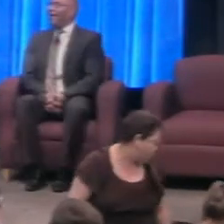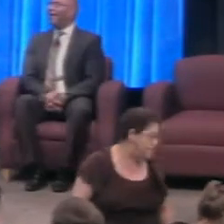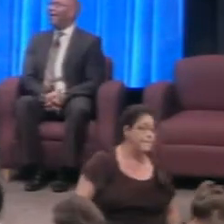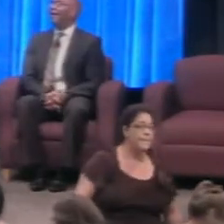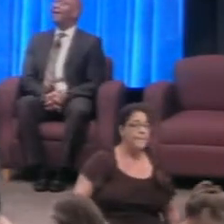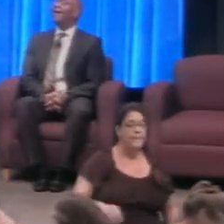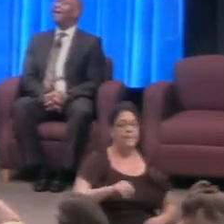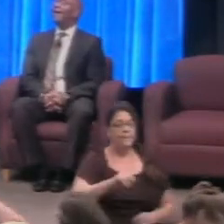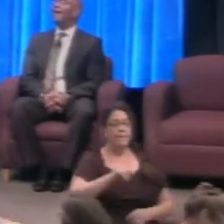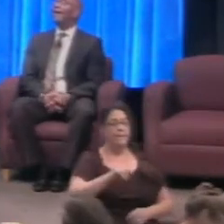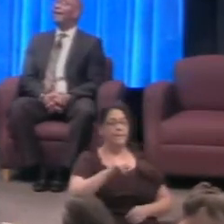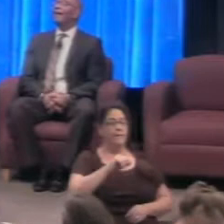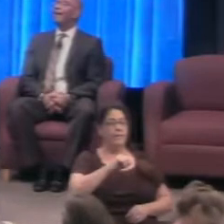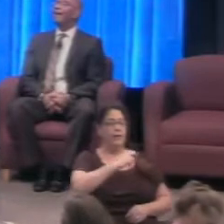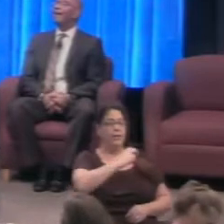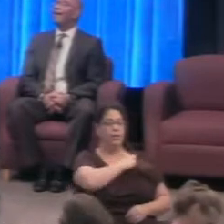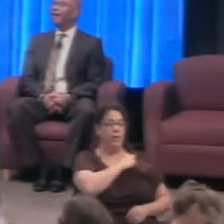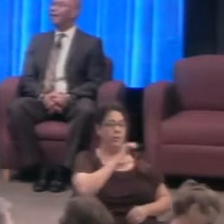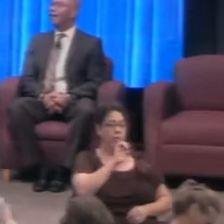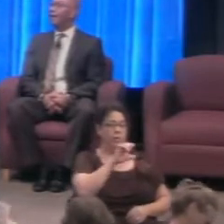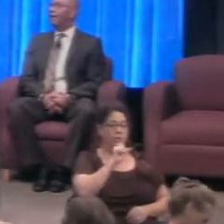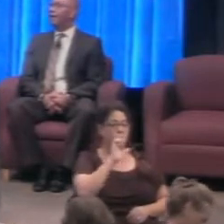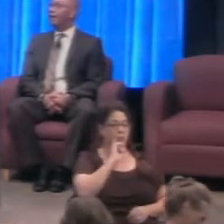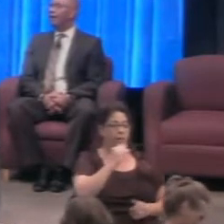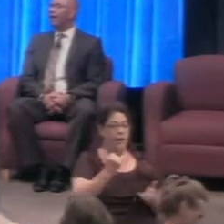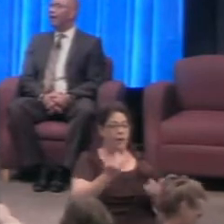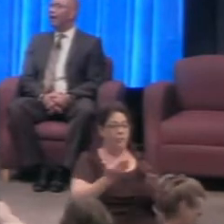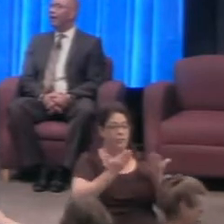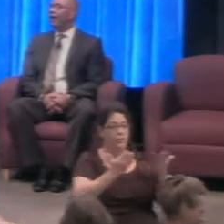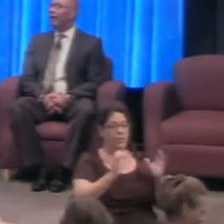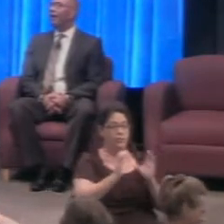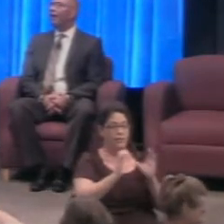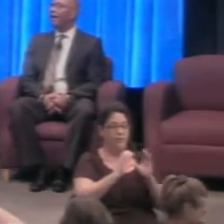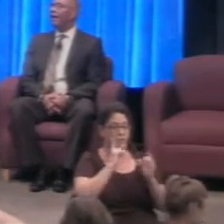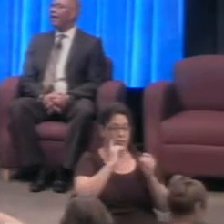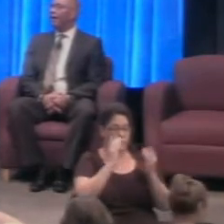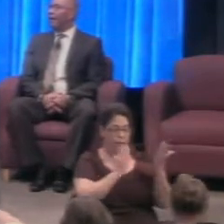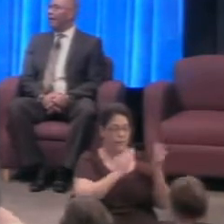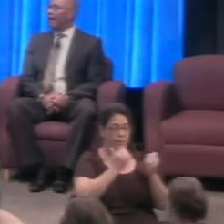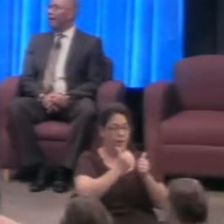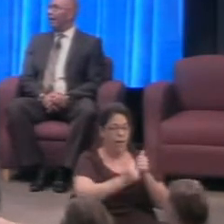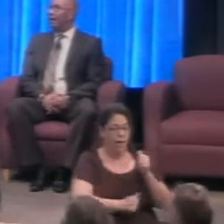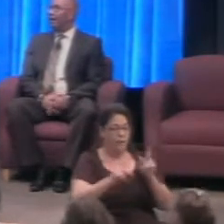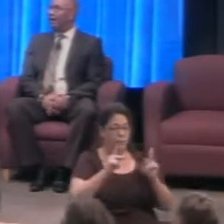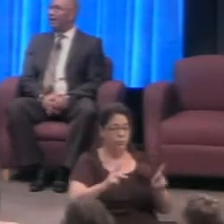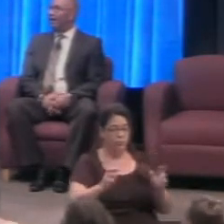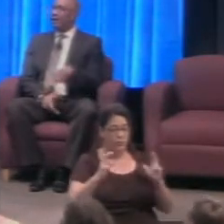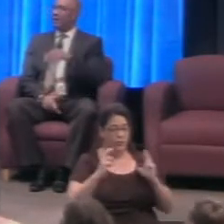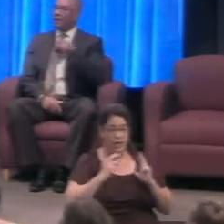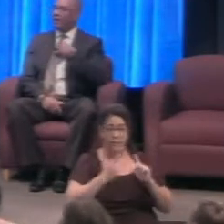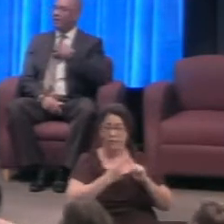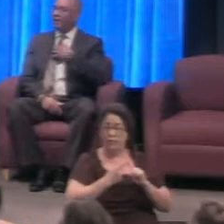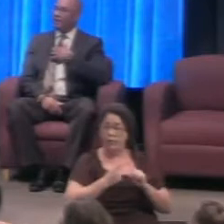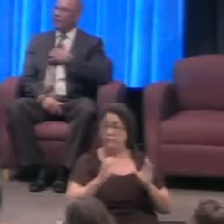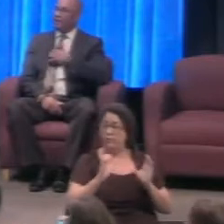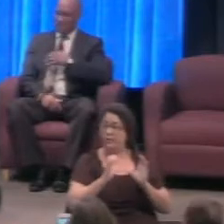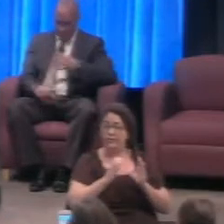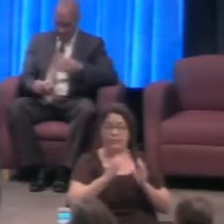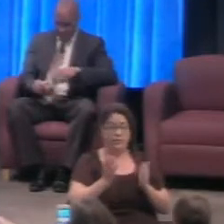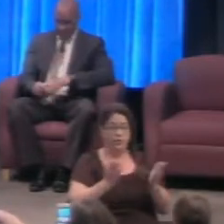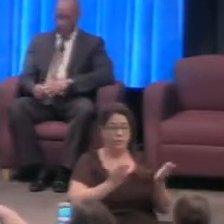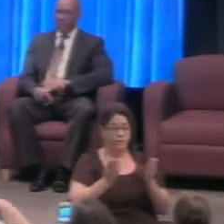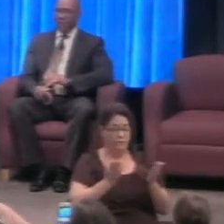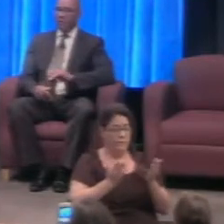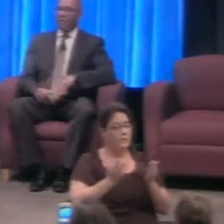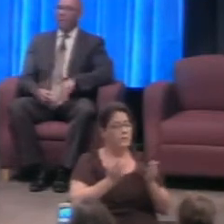General Collins will now present the Certificate of Service. Every person retiring from civilian service is presented with a special certificate of service